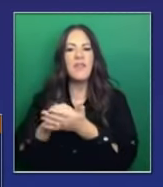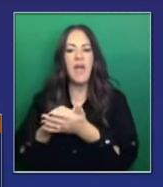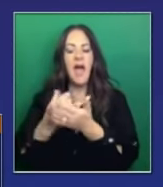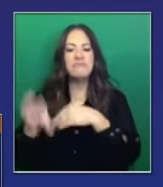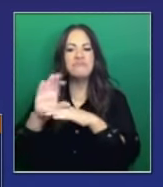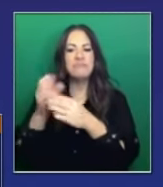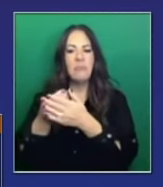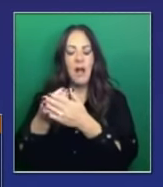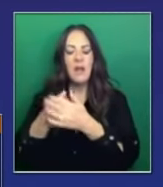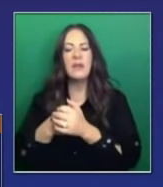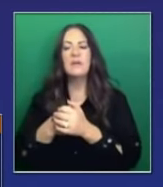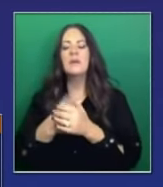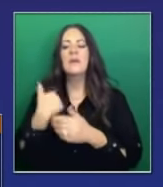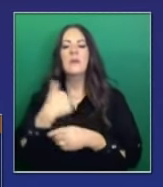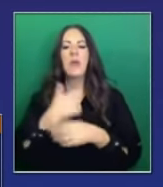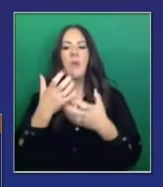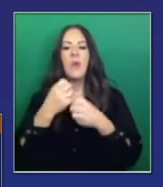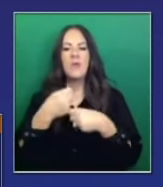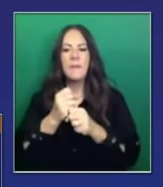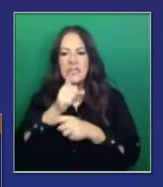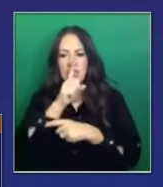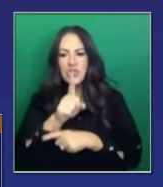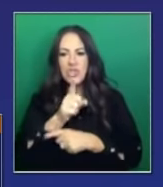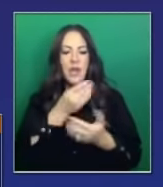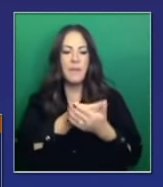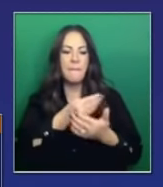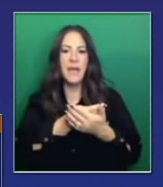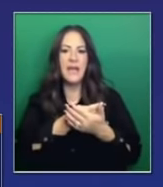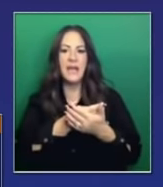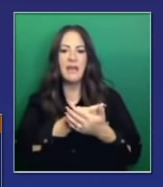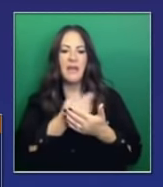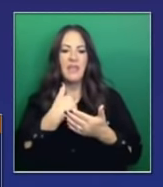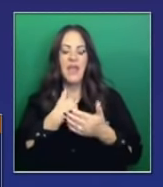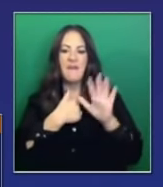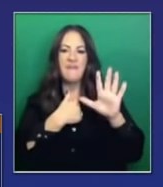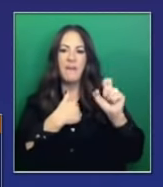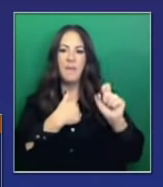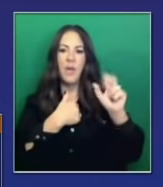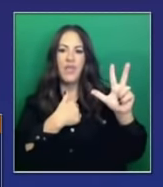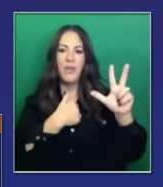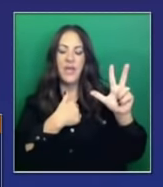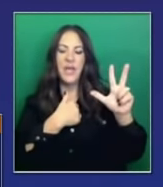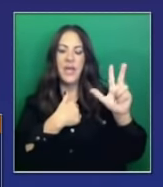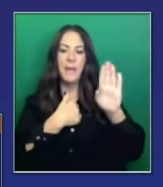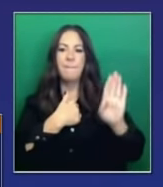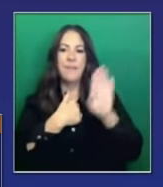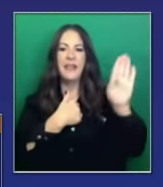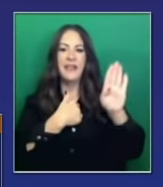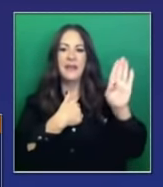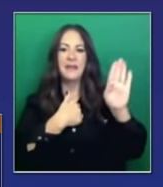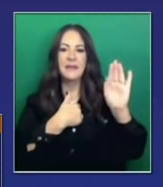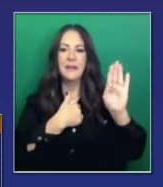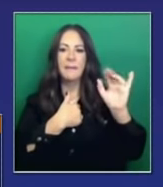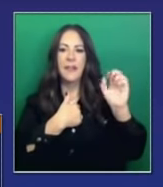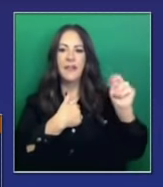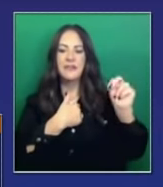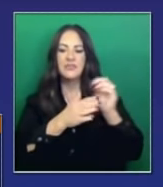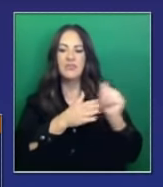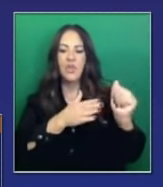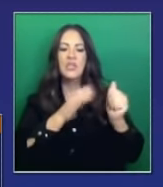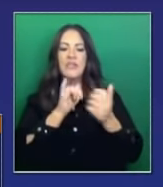leverage the dollars that I referenced a moment ago, that $5.3 billion in learning loss, the $1.47 billion that was direct from the